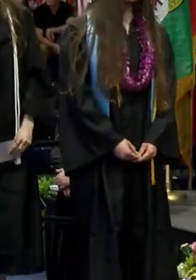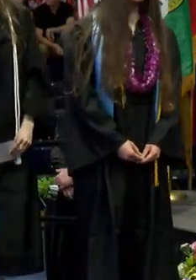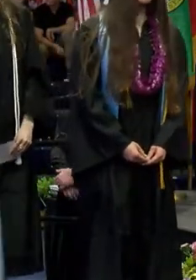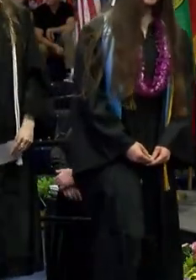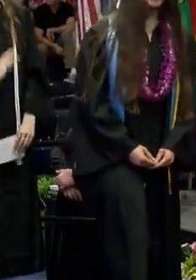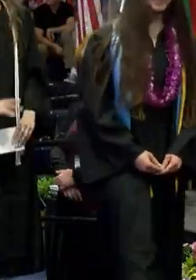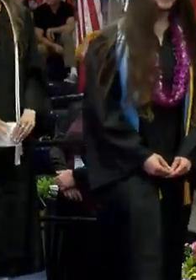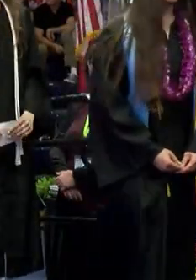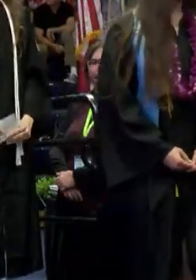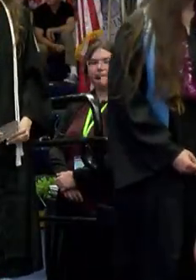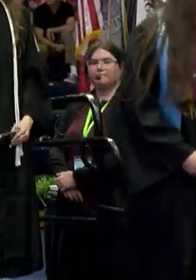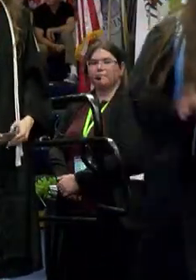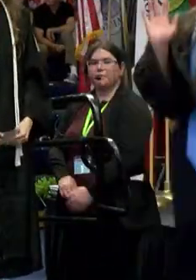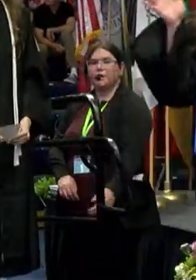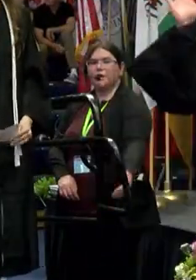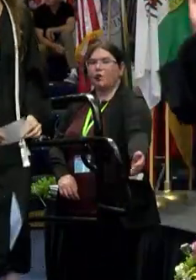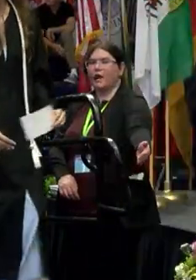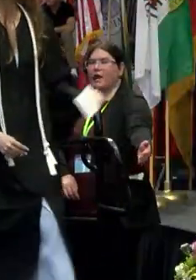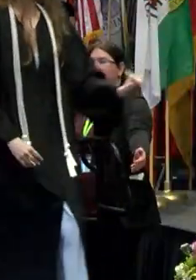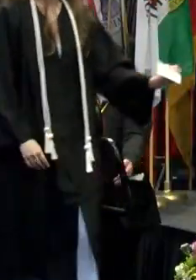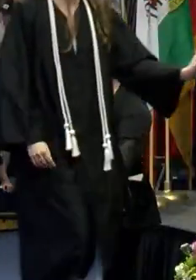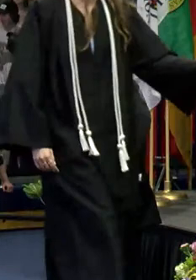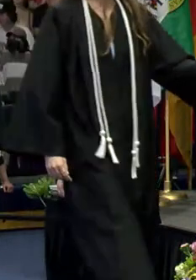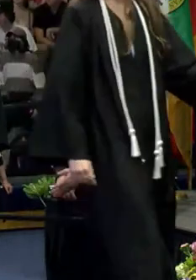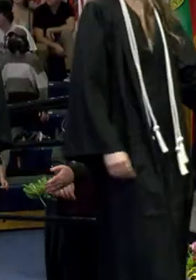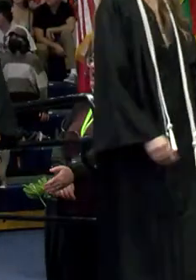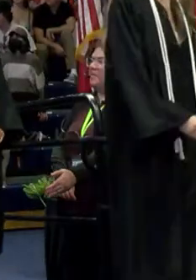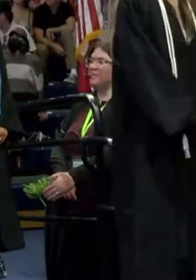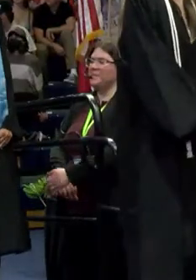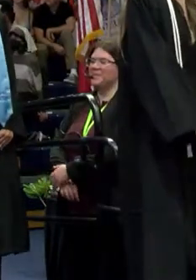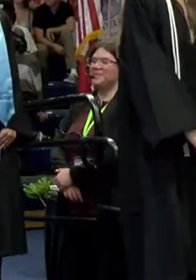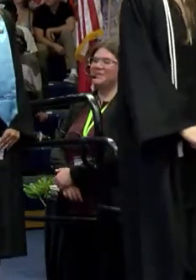Alana Sullivan, cum laude.